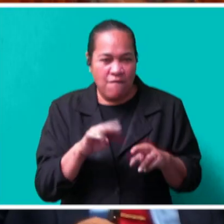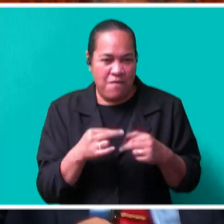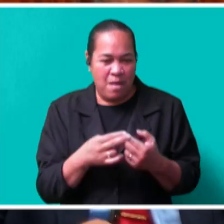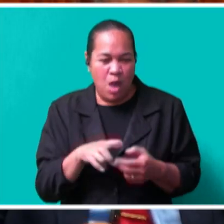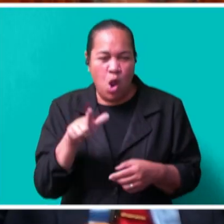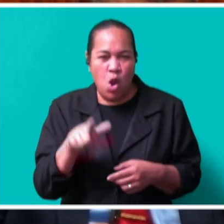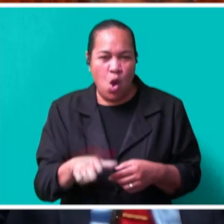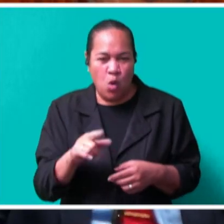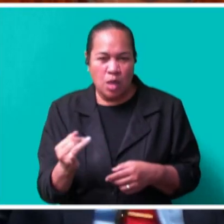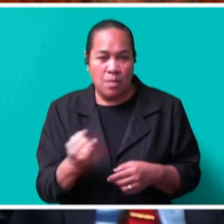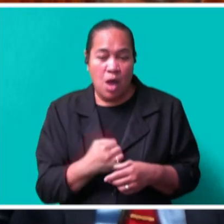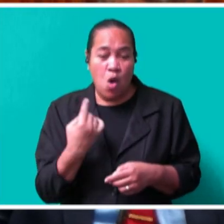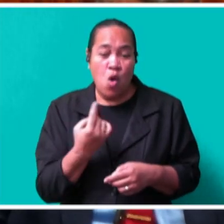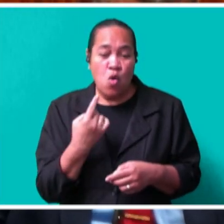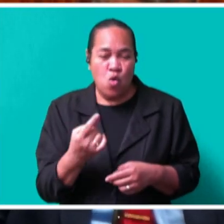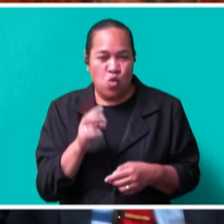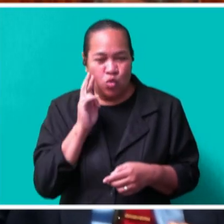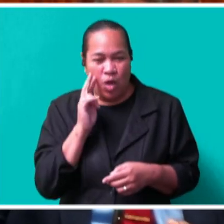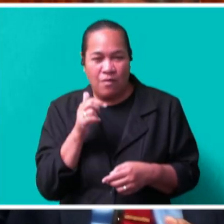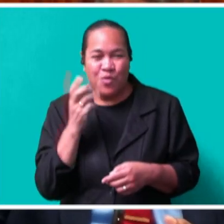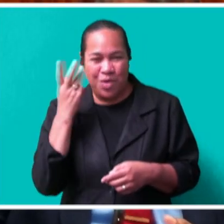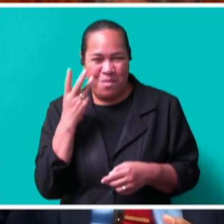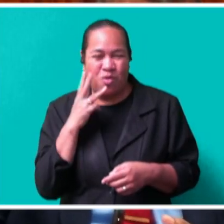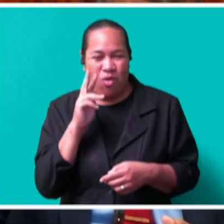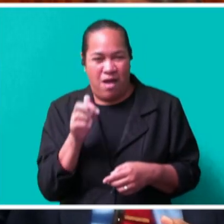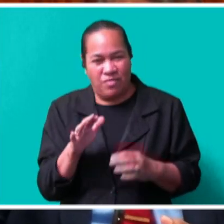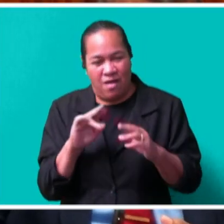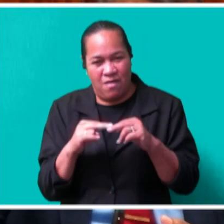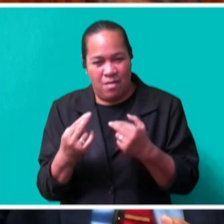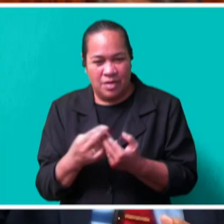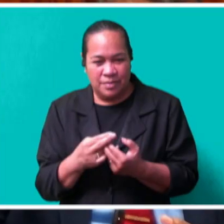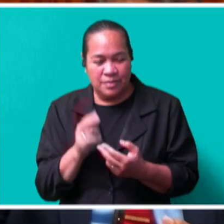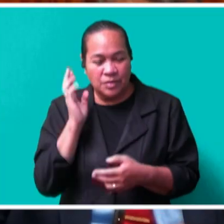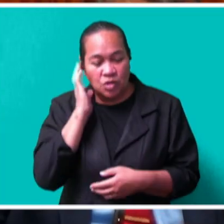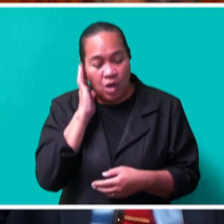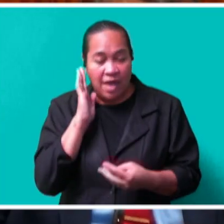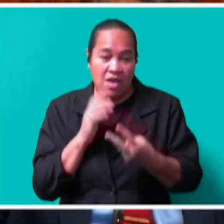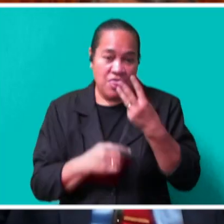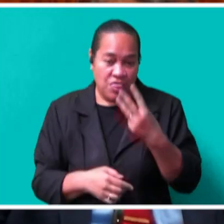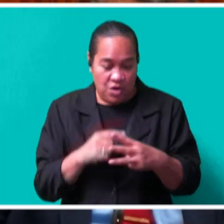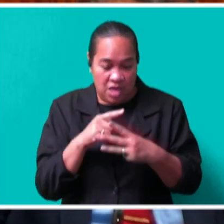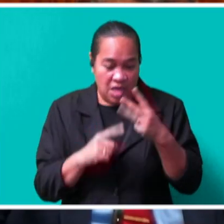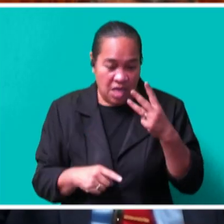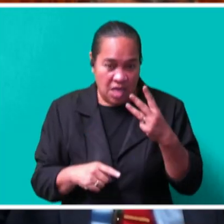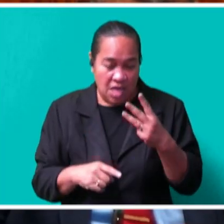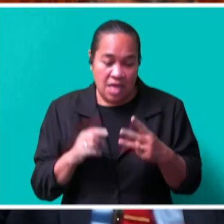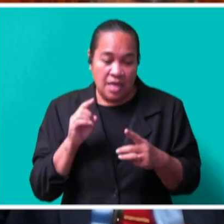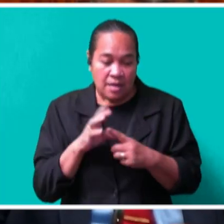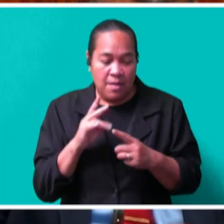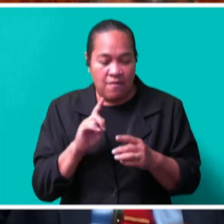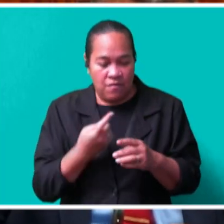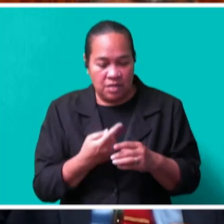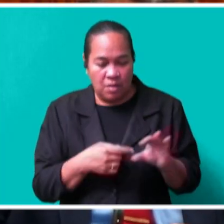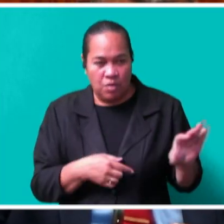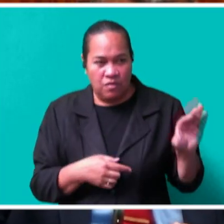headed by women. The project will deliver three principal outputs, namely provision of resilient